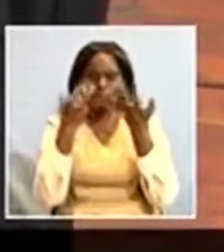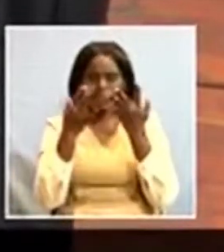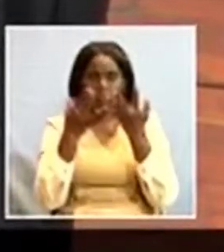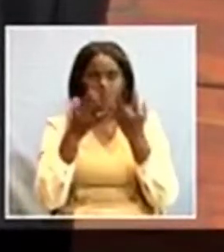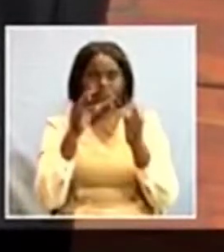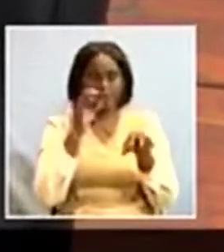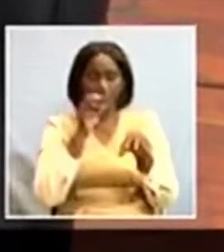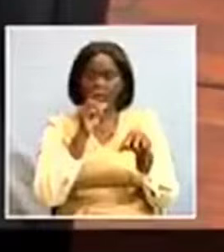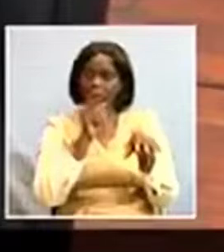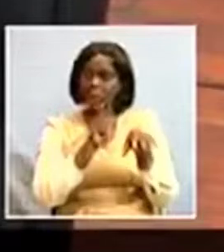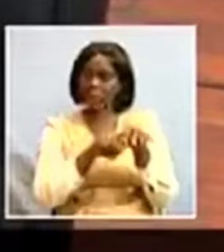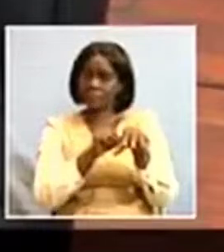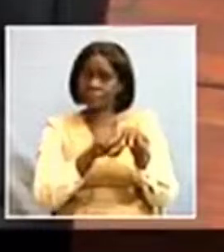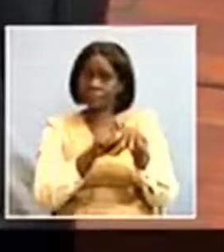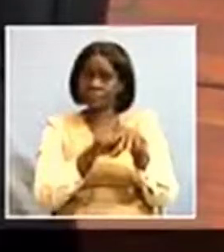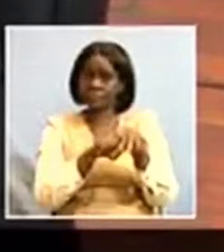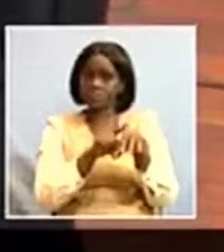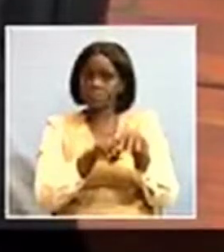on